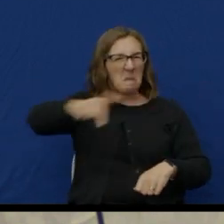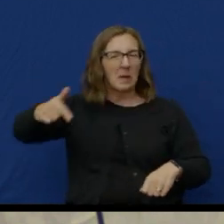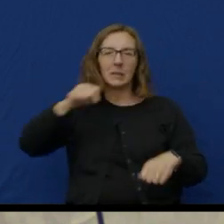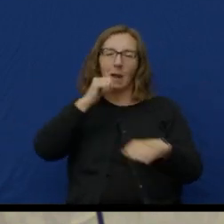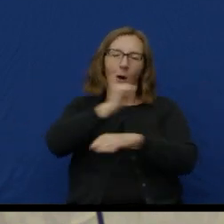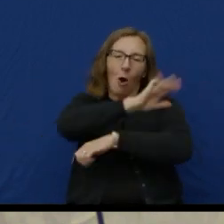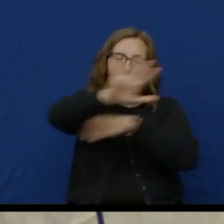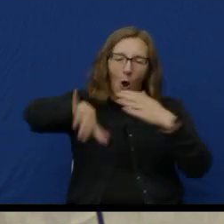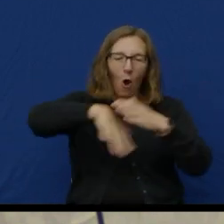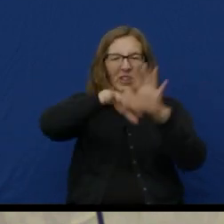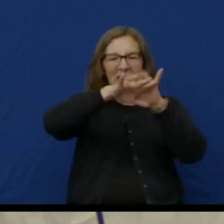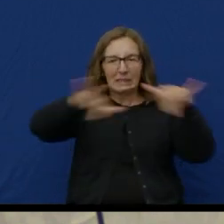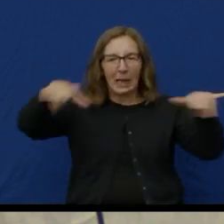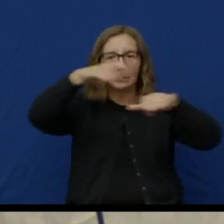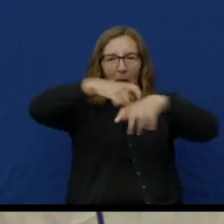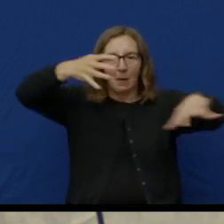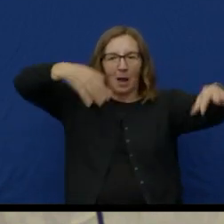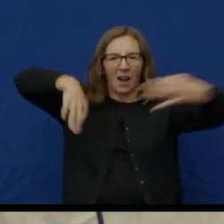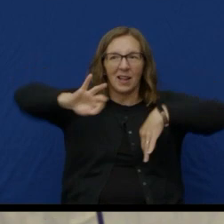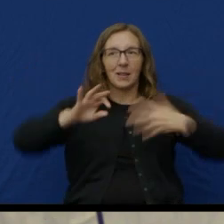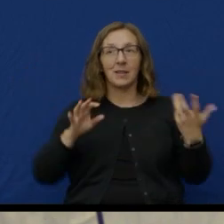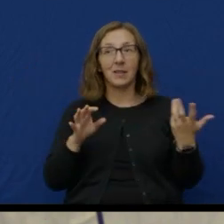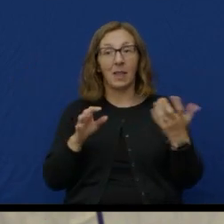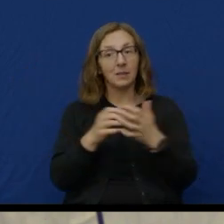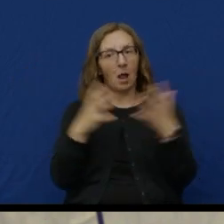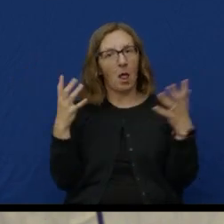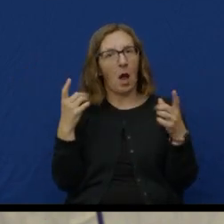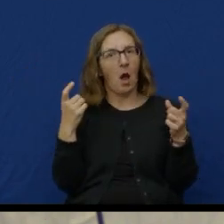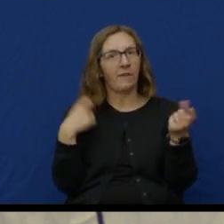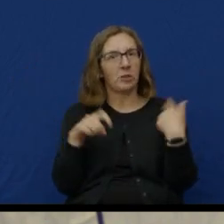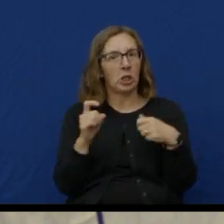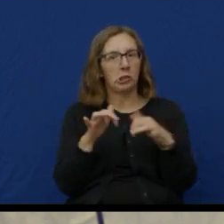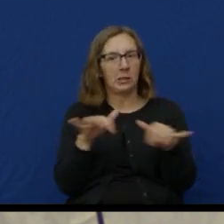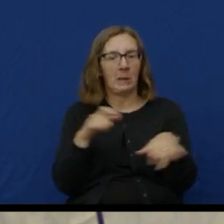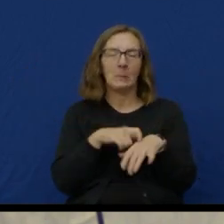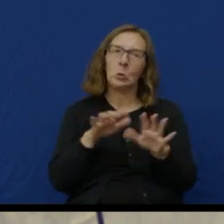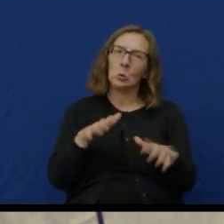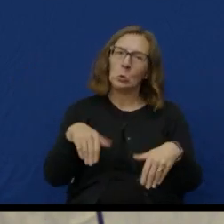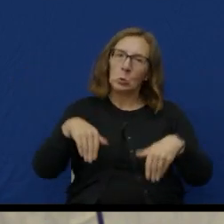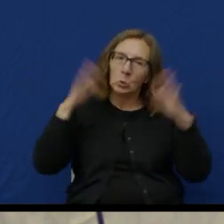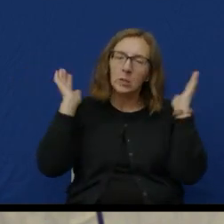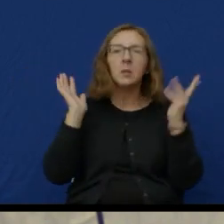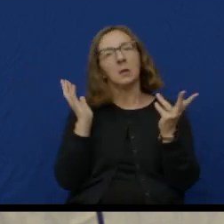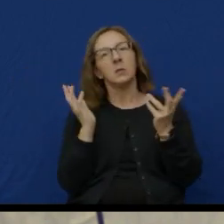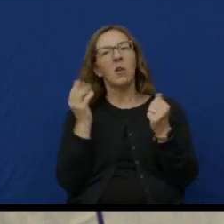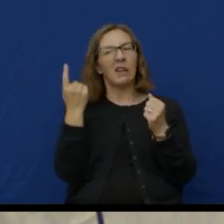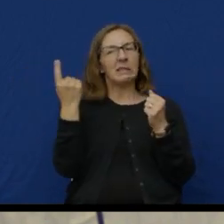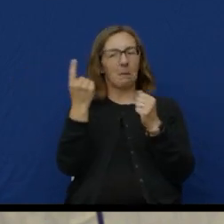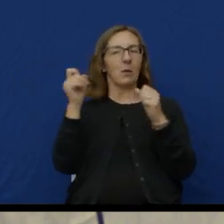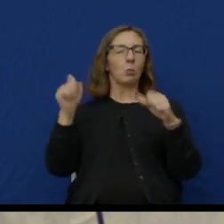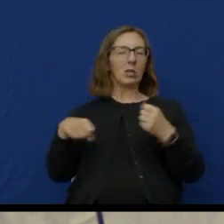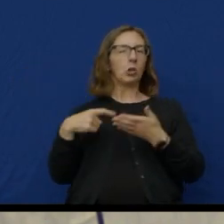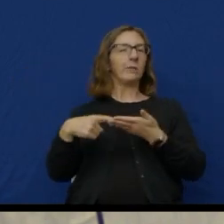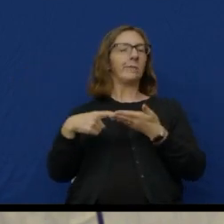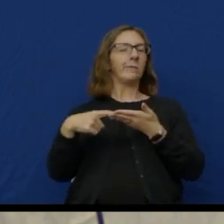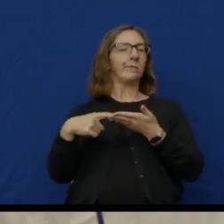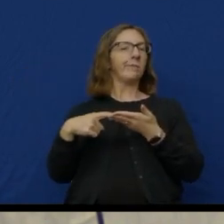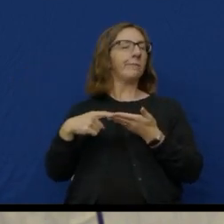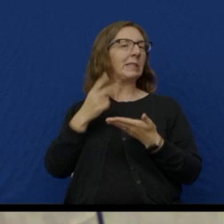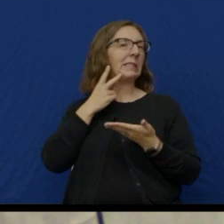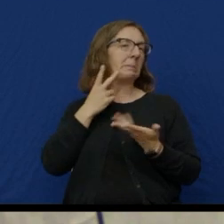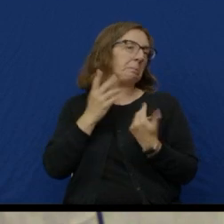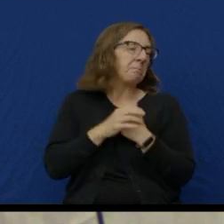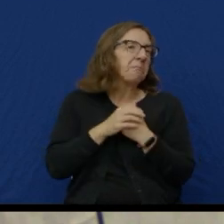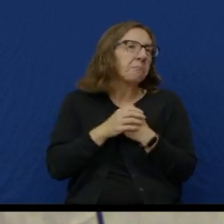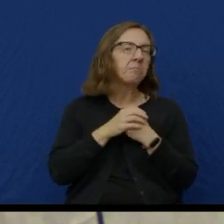over at the same time, because potentially that's a lot of change all at once. So that's also something that we may see come up.